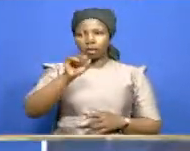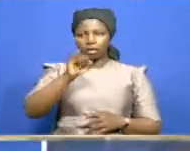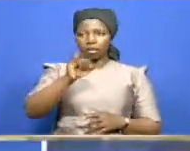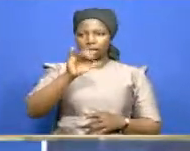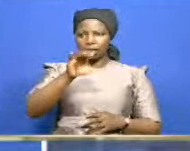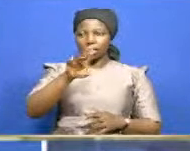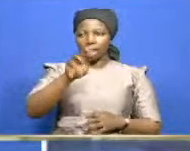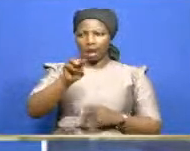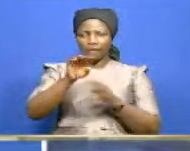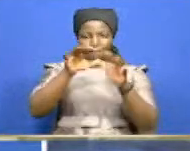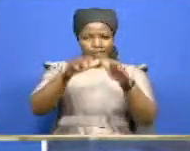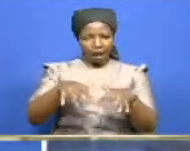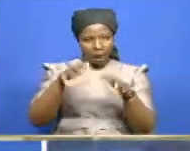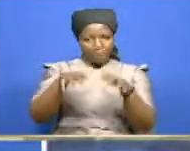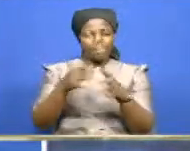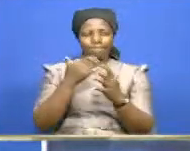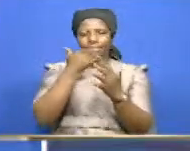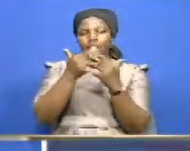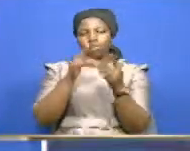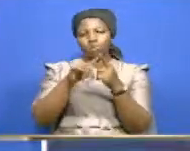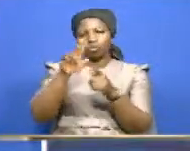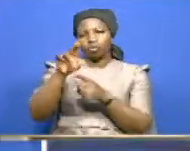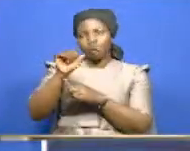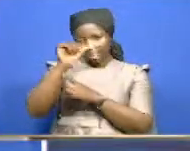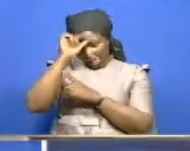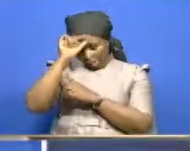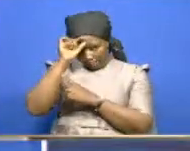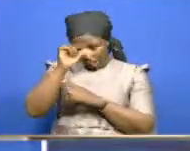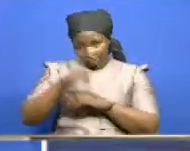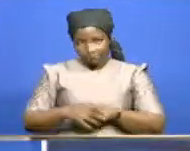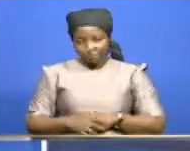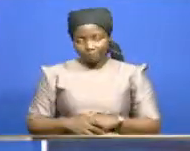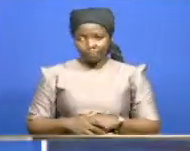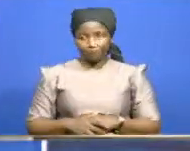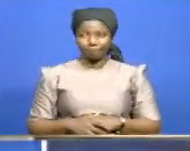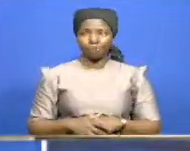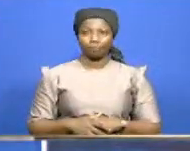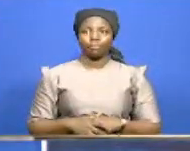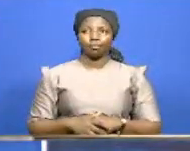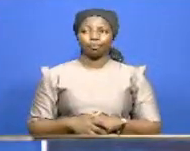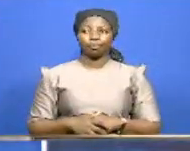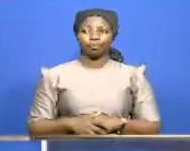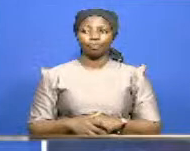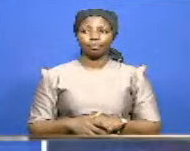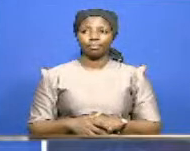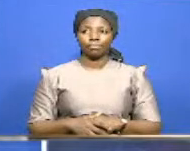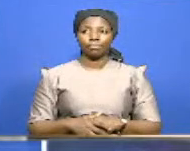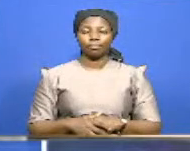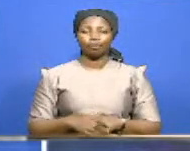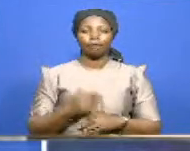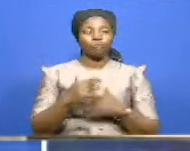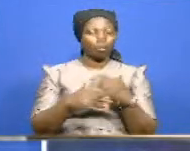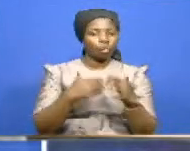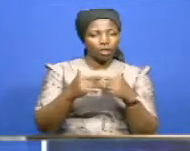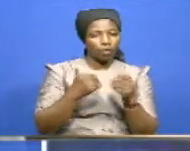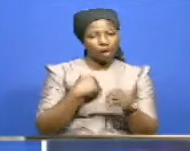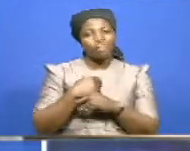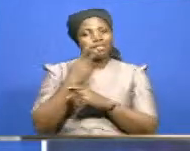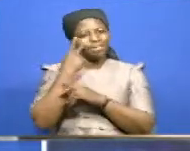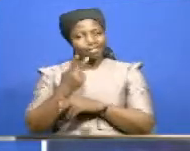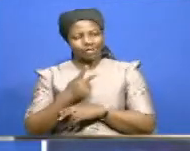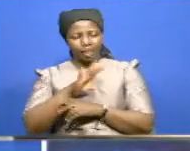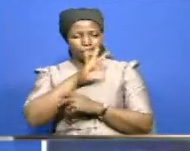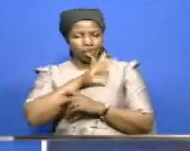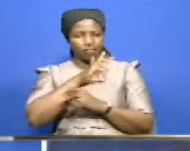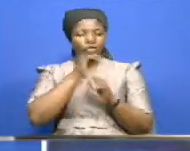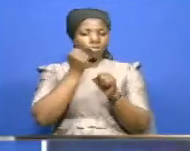to the support of the United States government. And progressively, we have come to see the maturity of the labor. That you